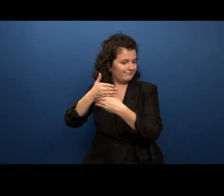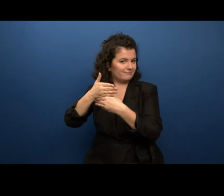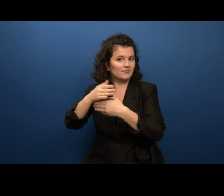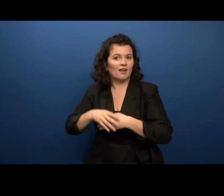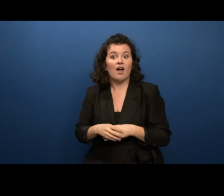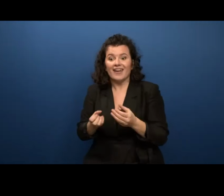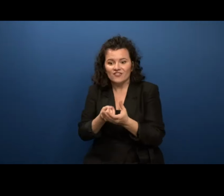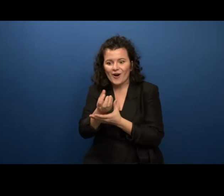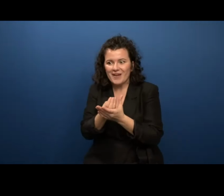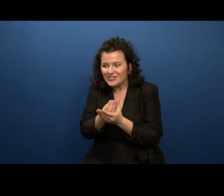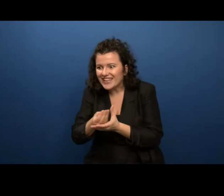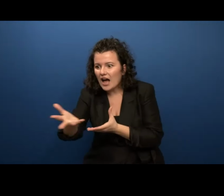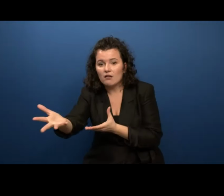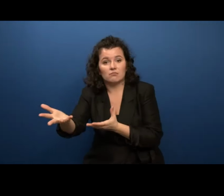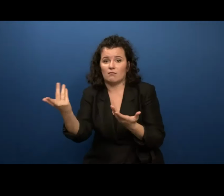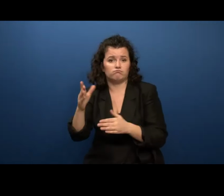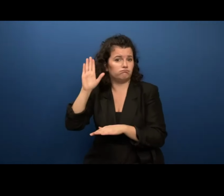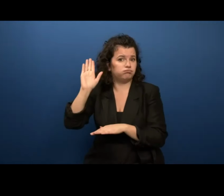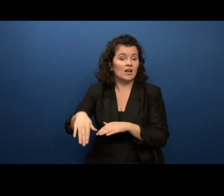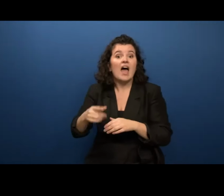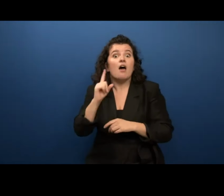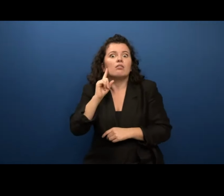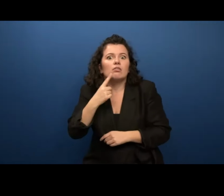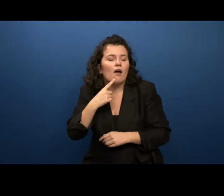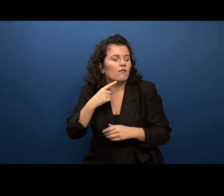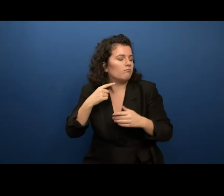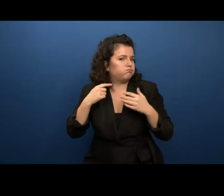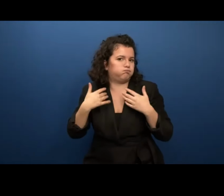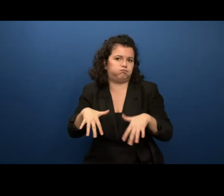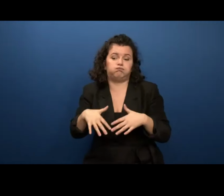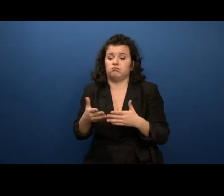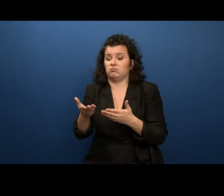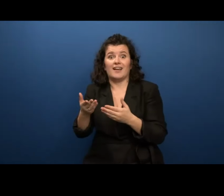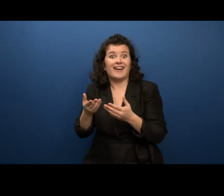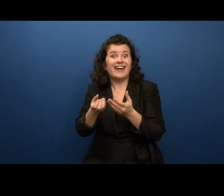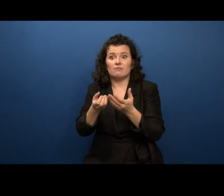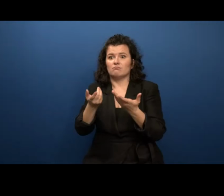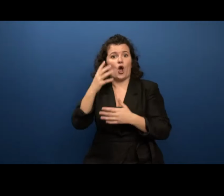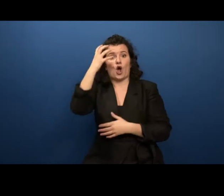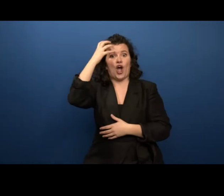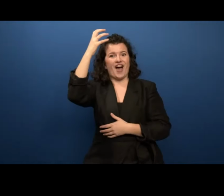dissemination, especially deaf people. Deaf people at all the times when the government